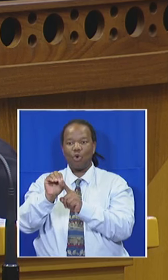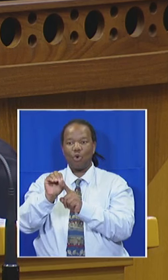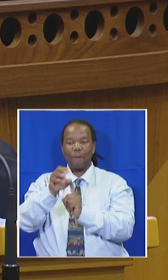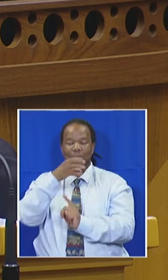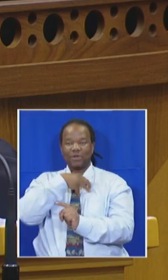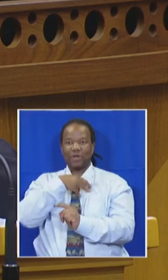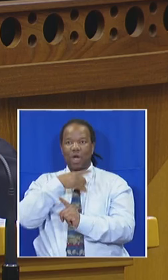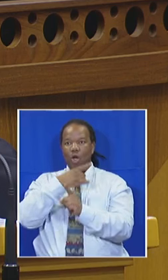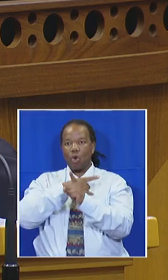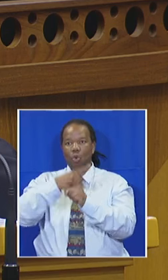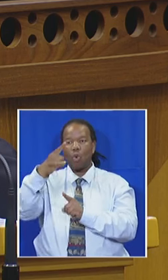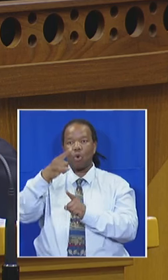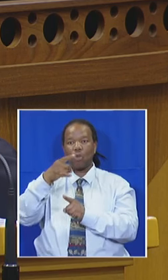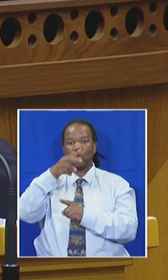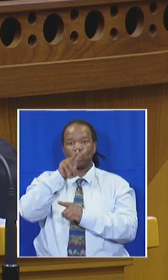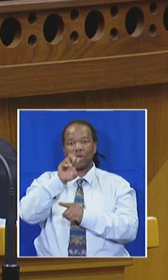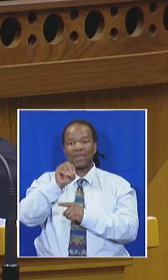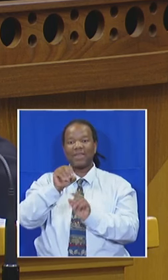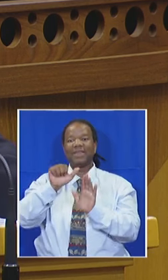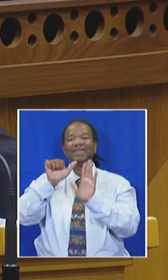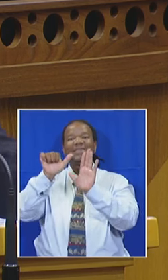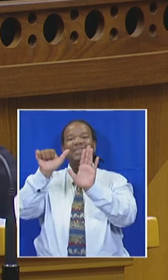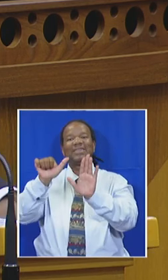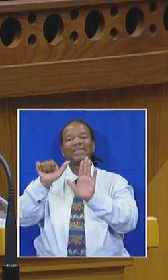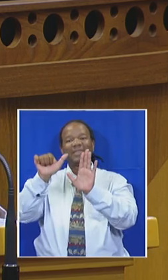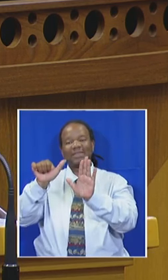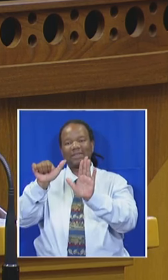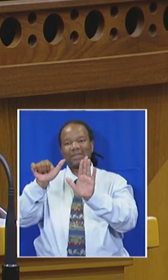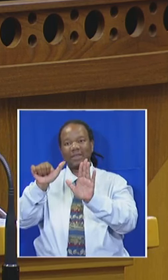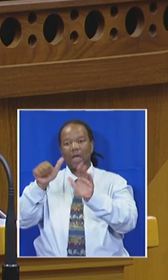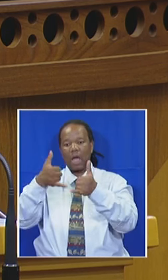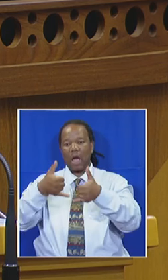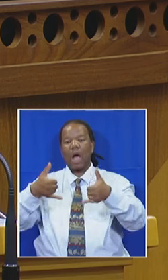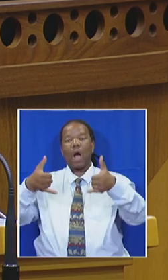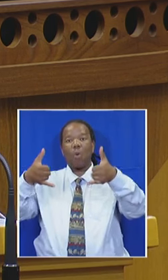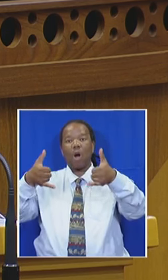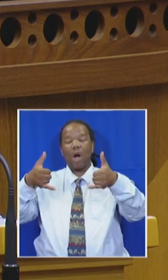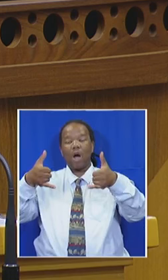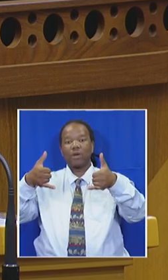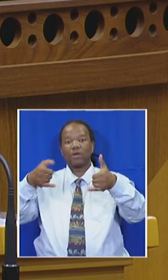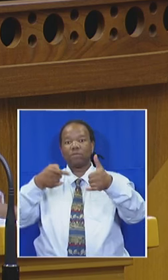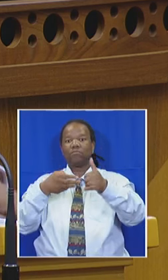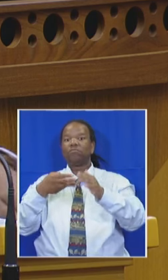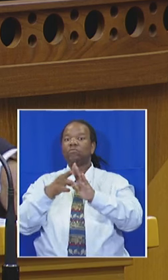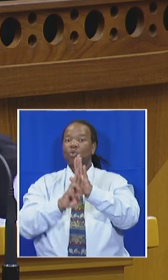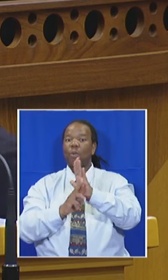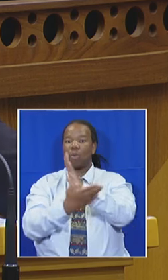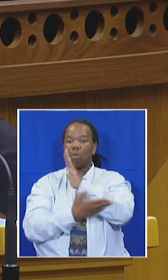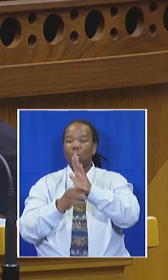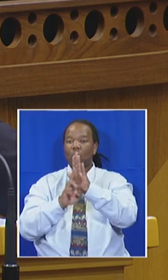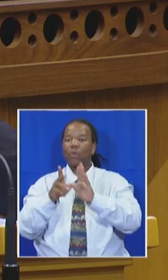Award for Science Diplomacy for using science and technology to